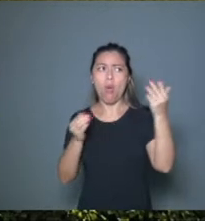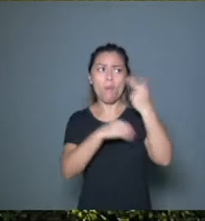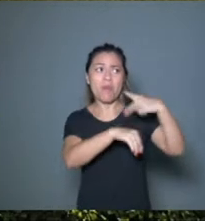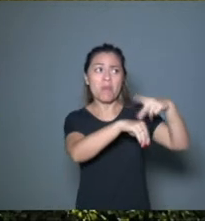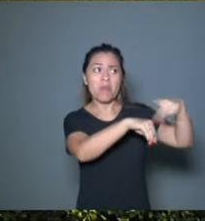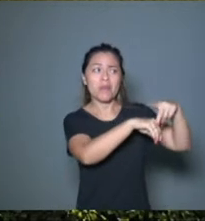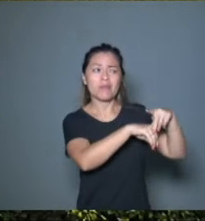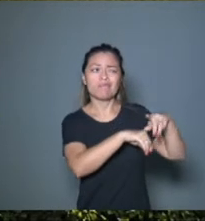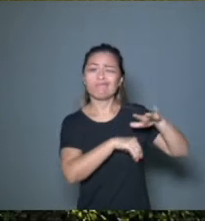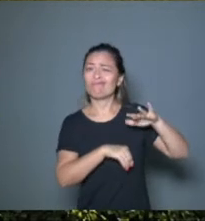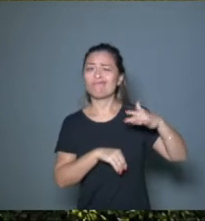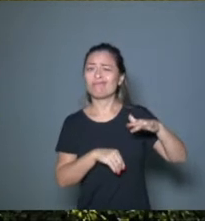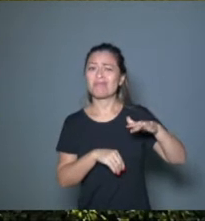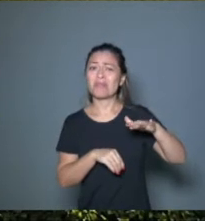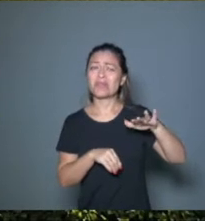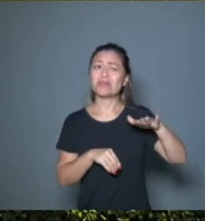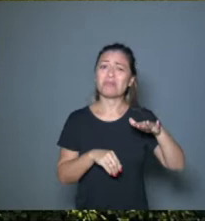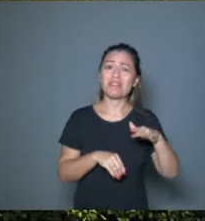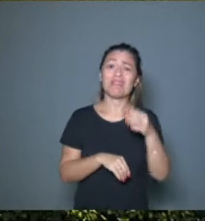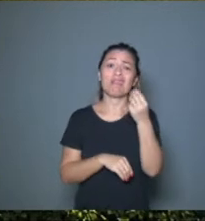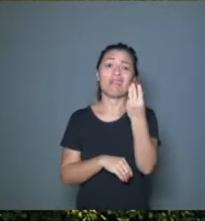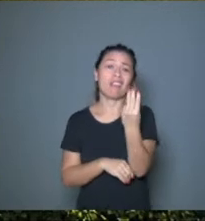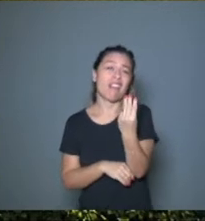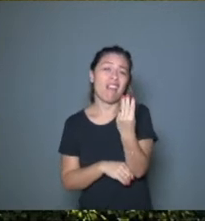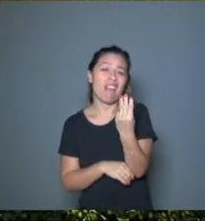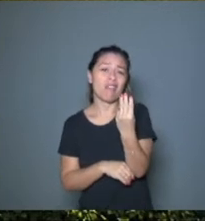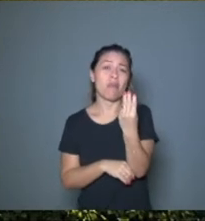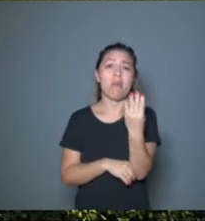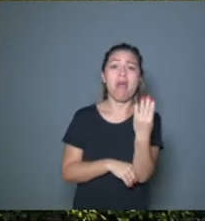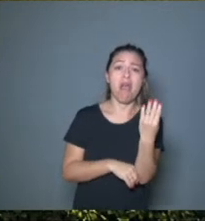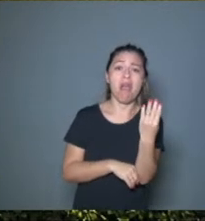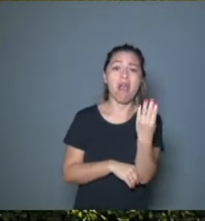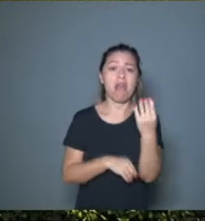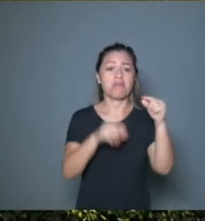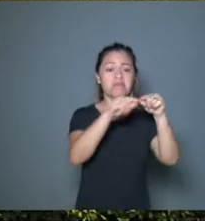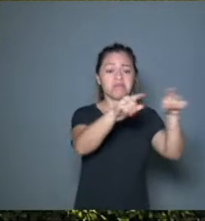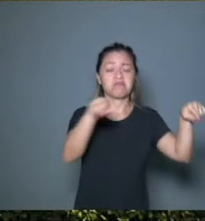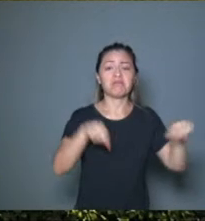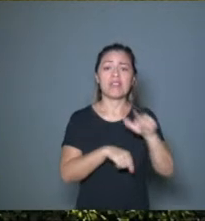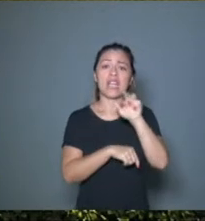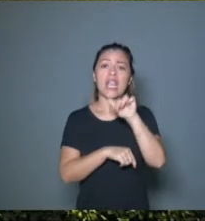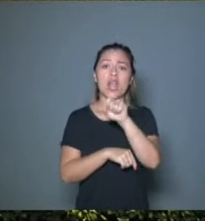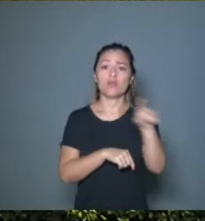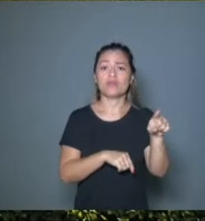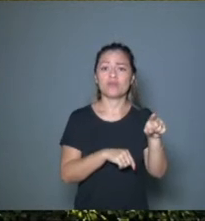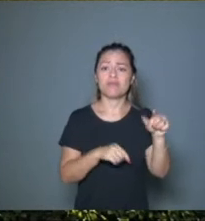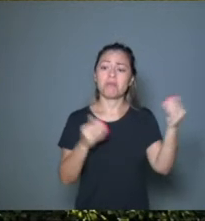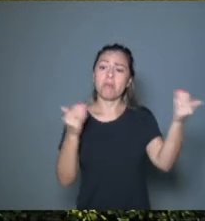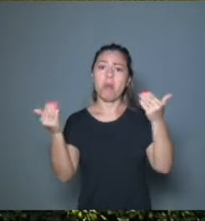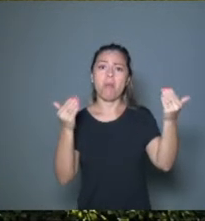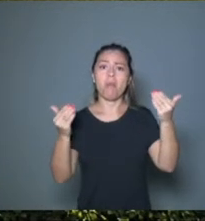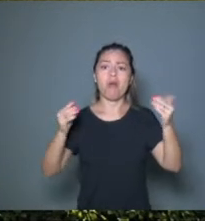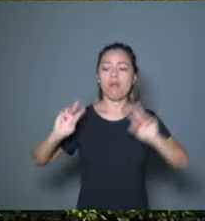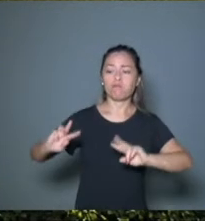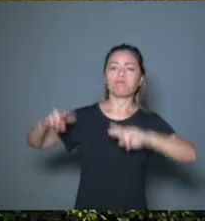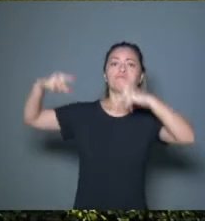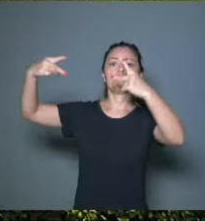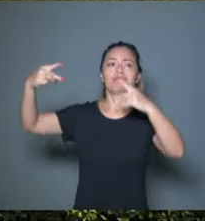as compared to the world that on average only produces 3.5 tons of grains